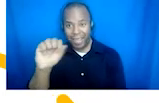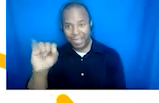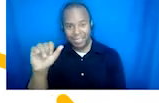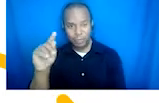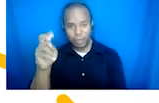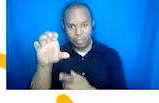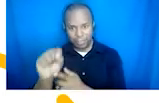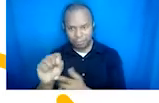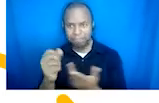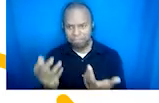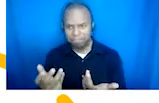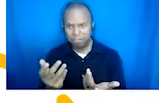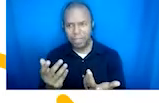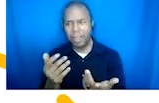courses